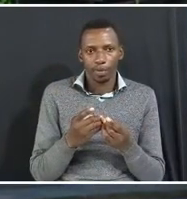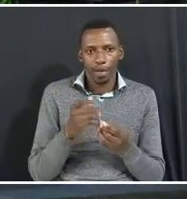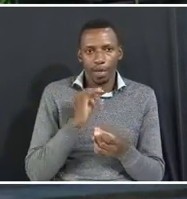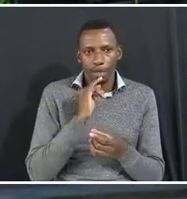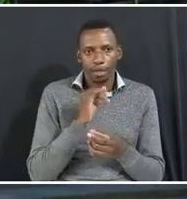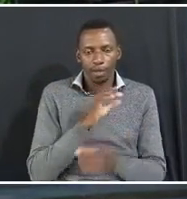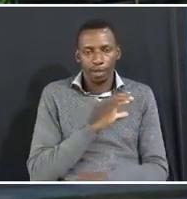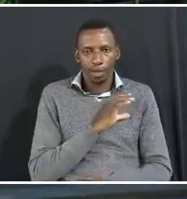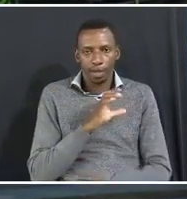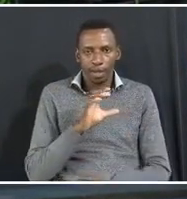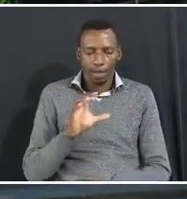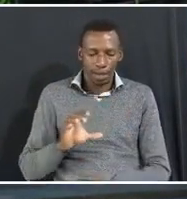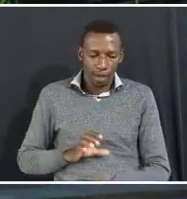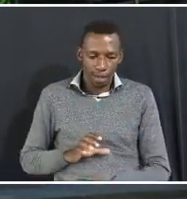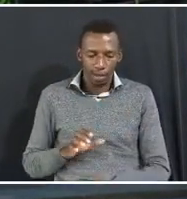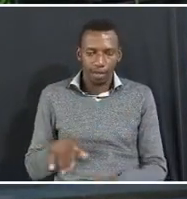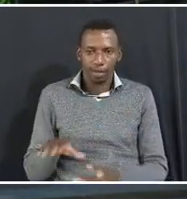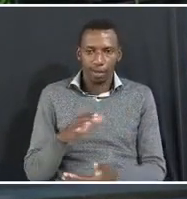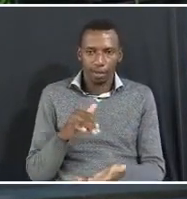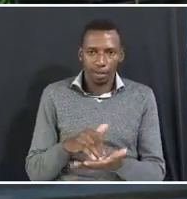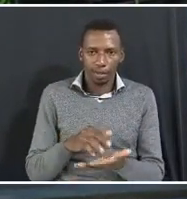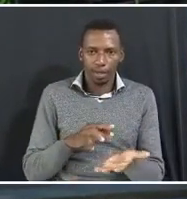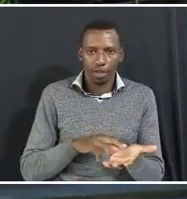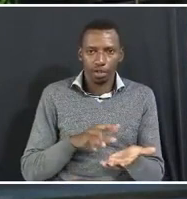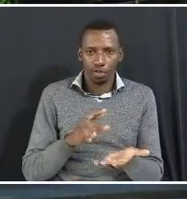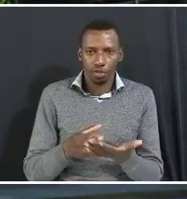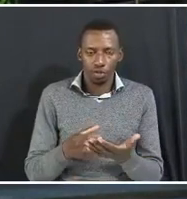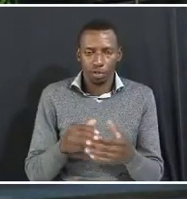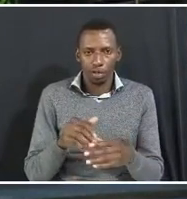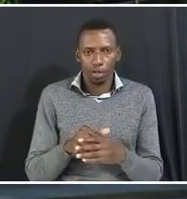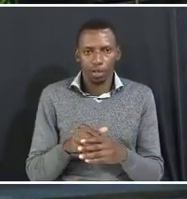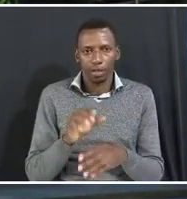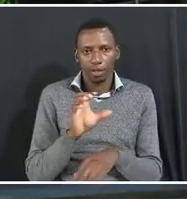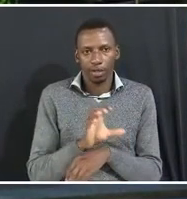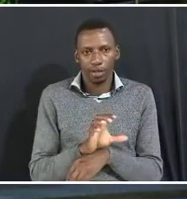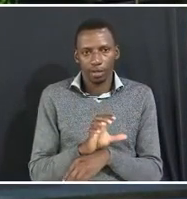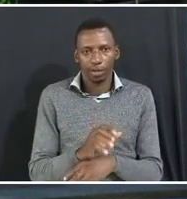Christ-centered resource in the community and in the church for that matter.